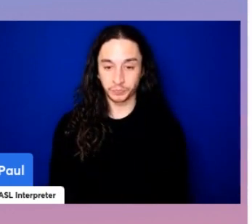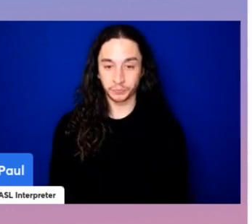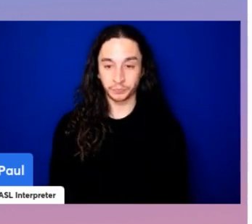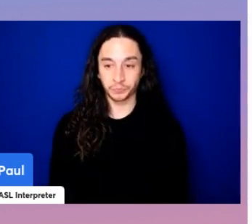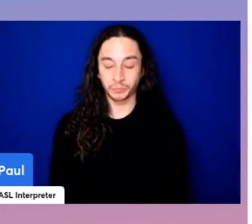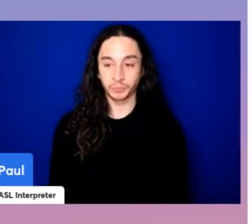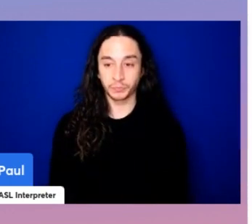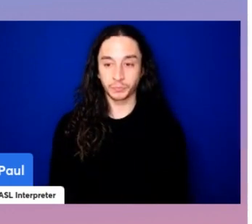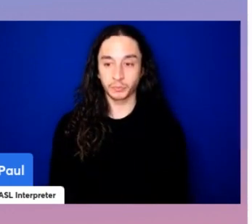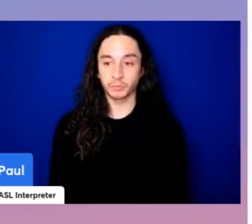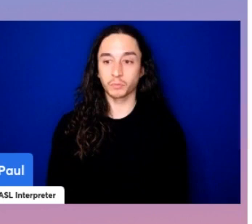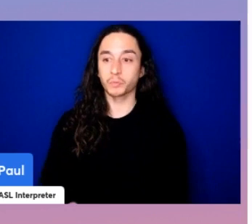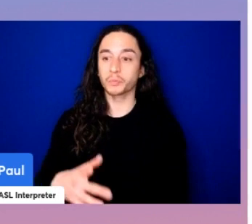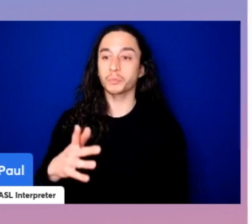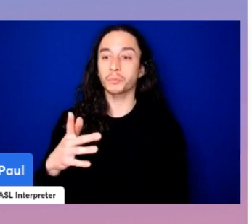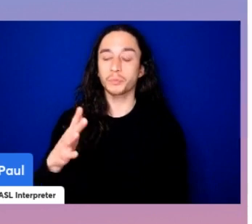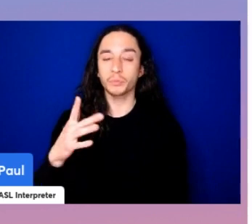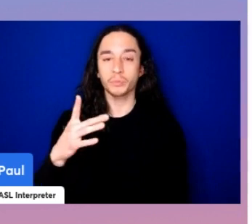we